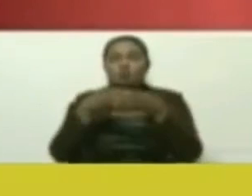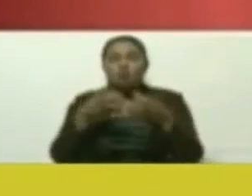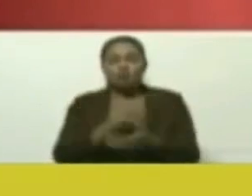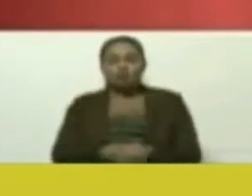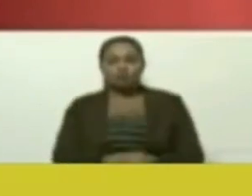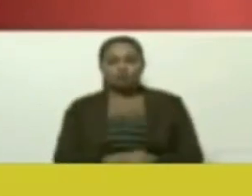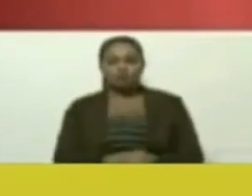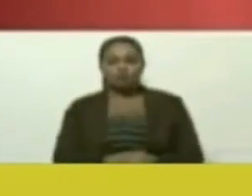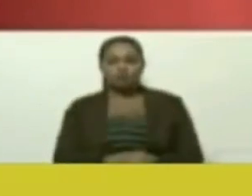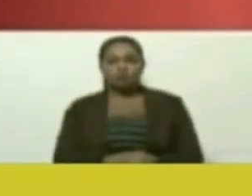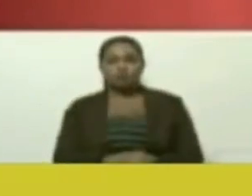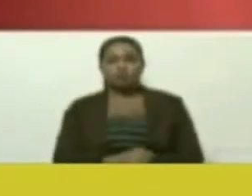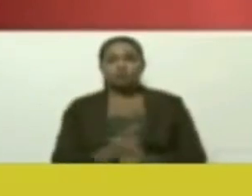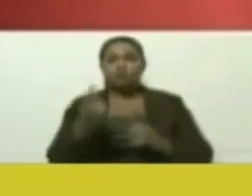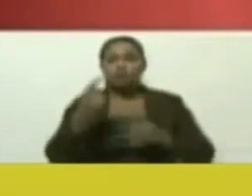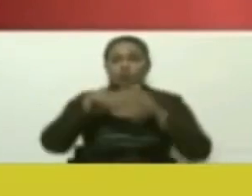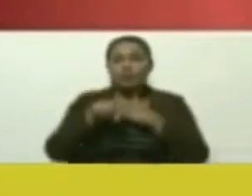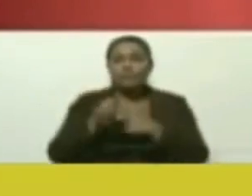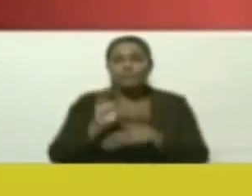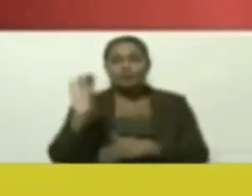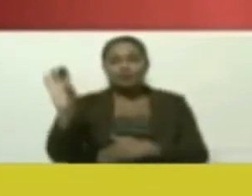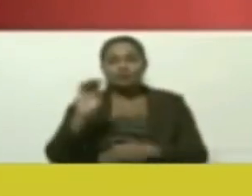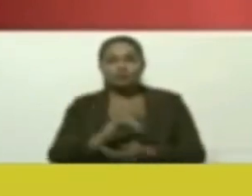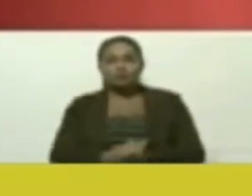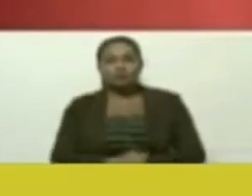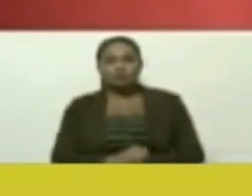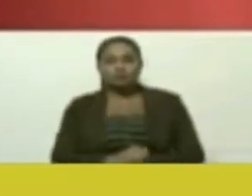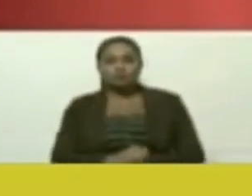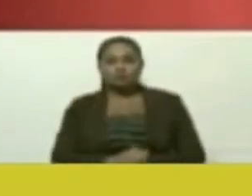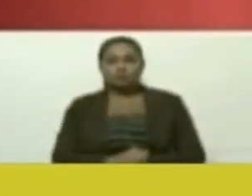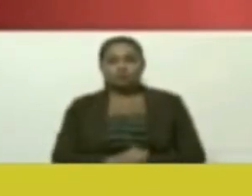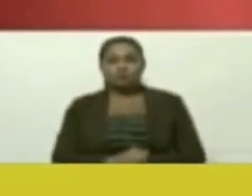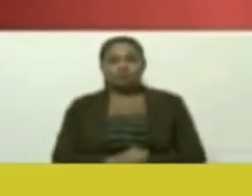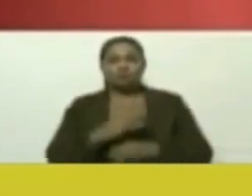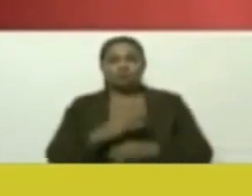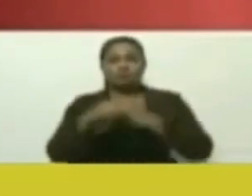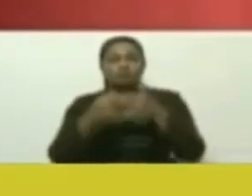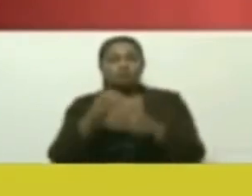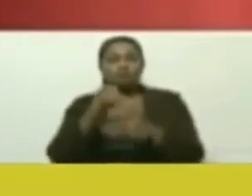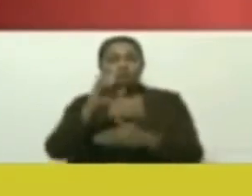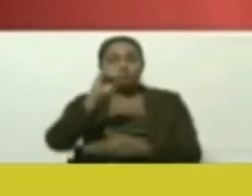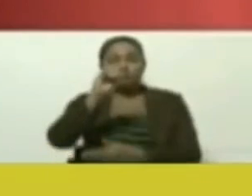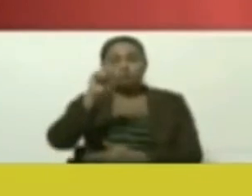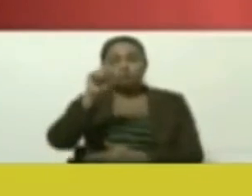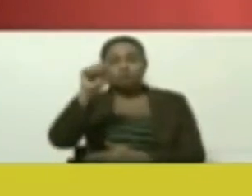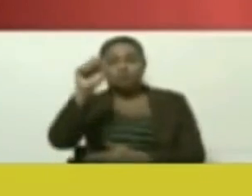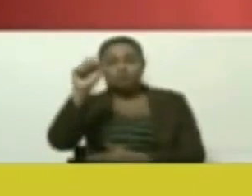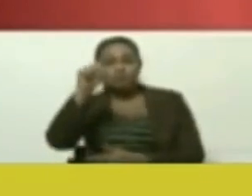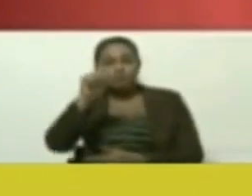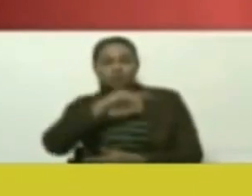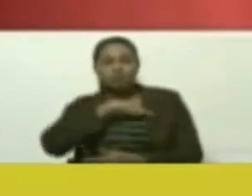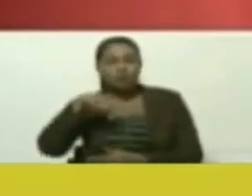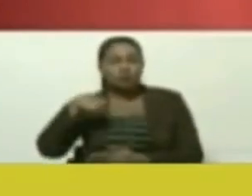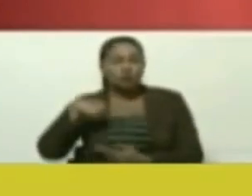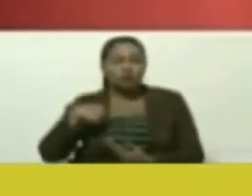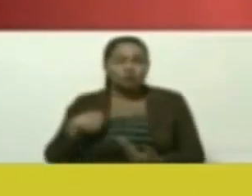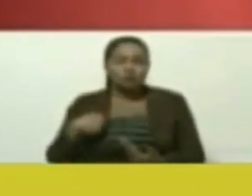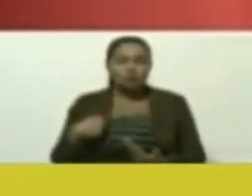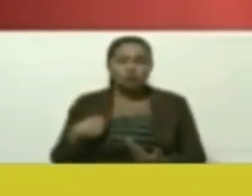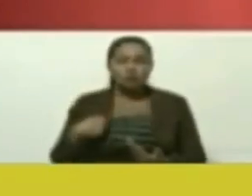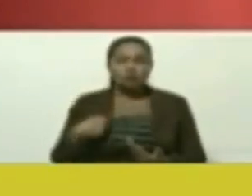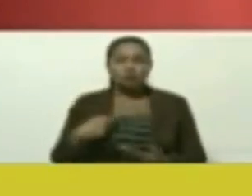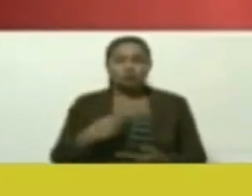In Finland, there are several groups among the country. And